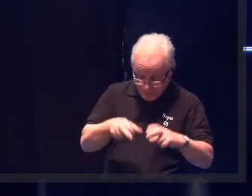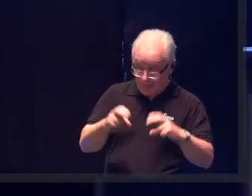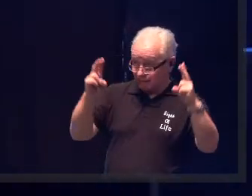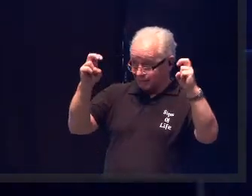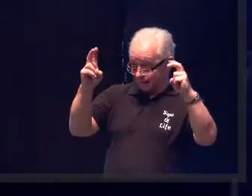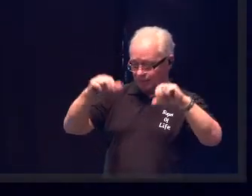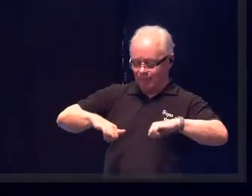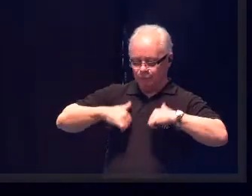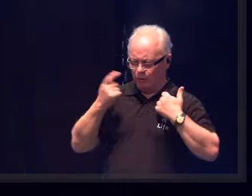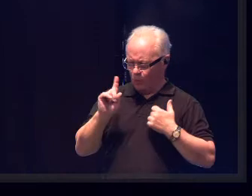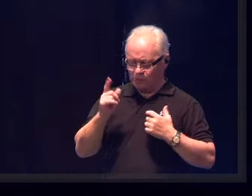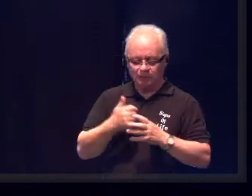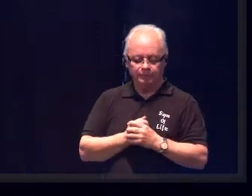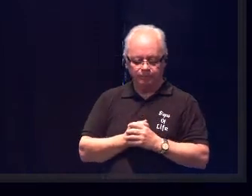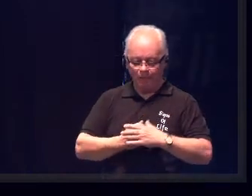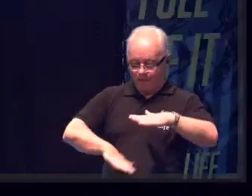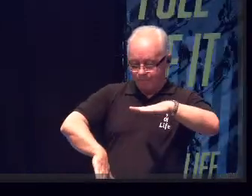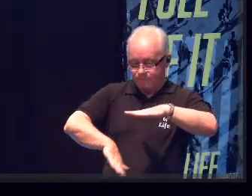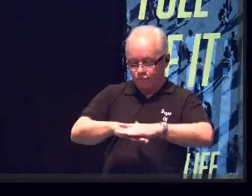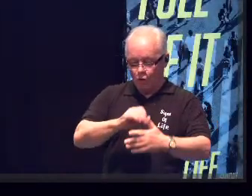morning. Full of it.